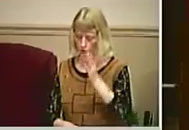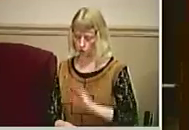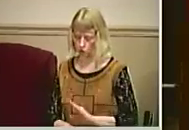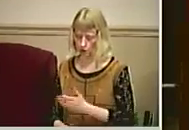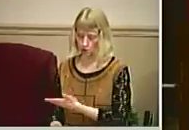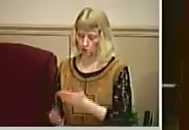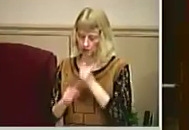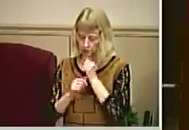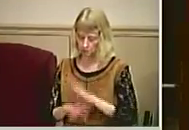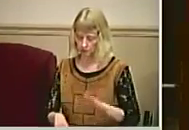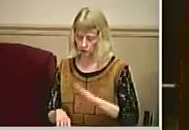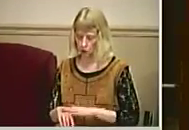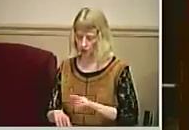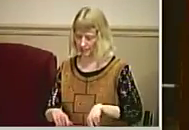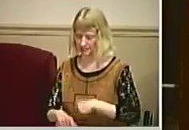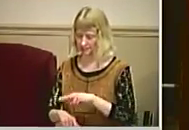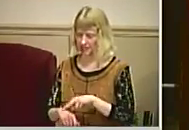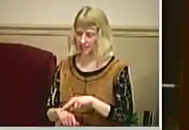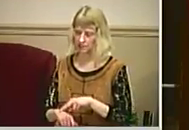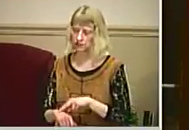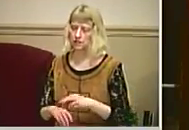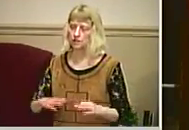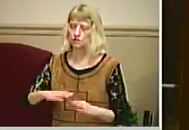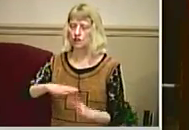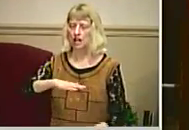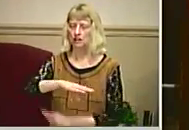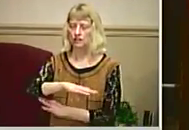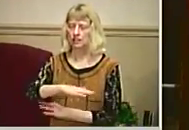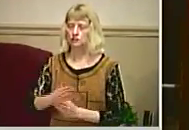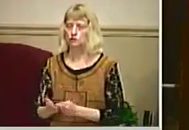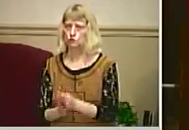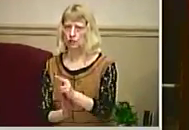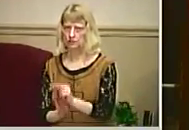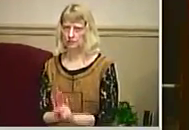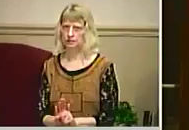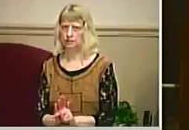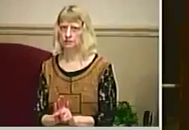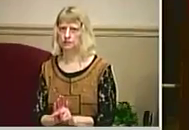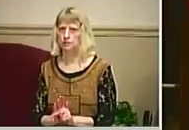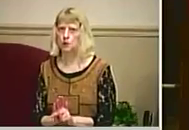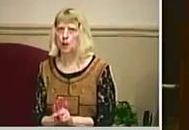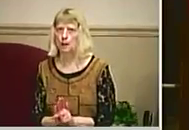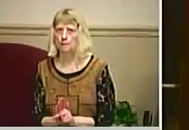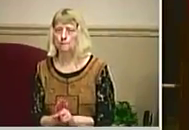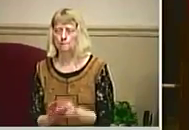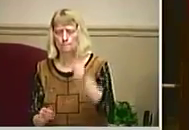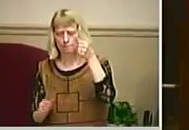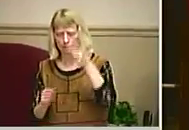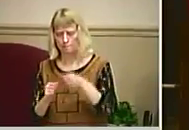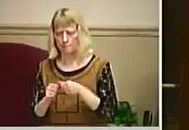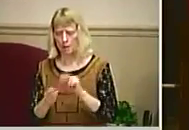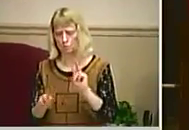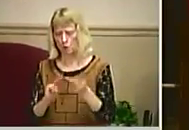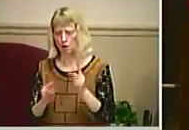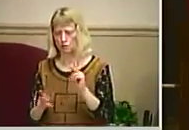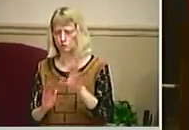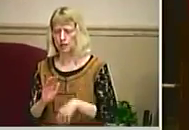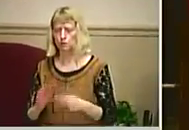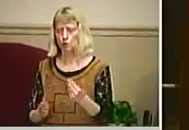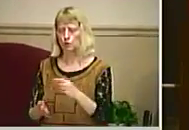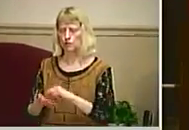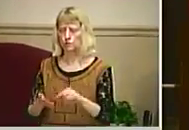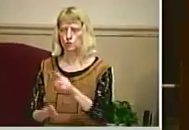bring His blessing upon this nation is the foundation of righteousness. Remember Proverbs